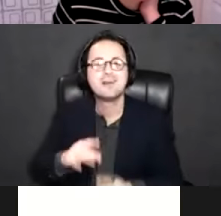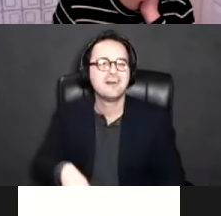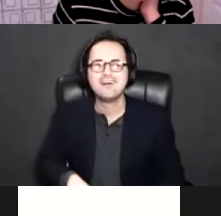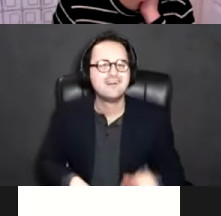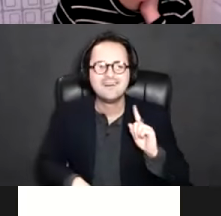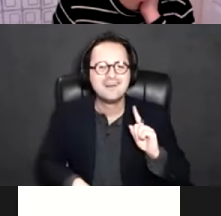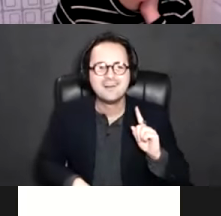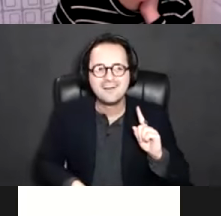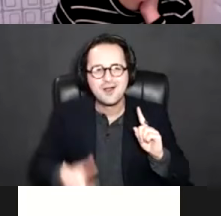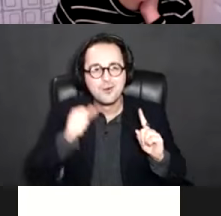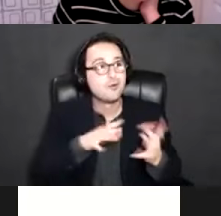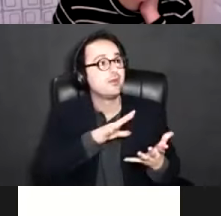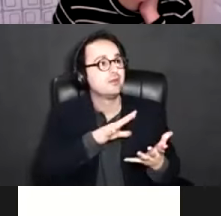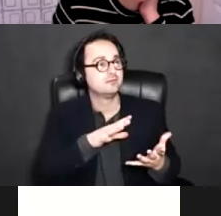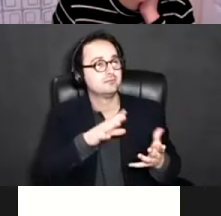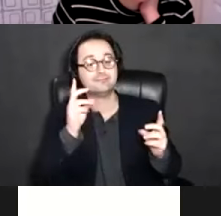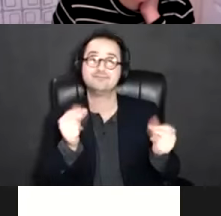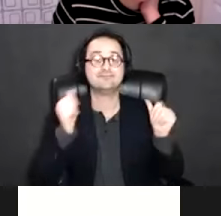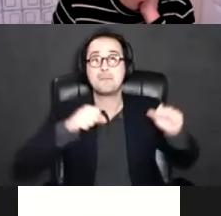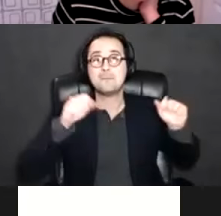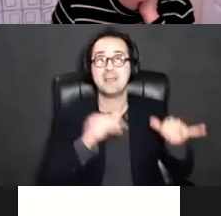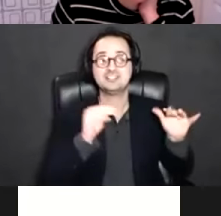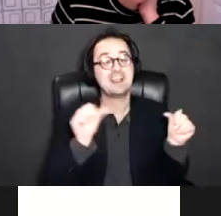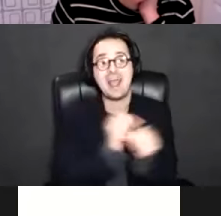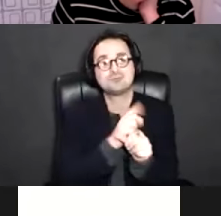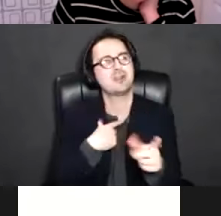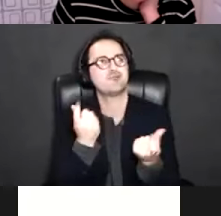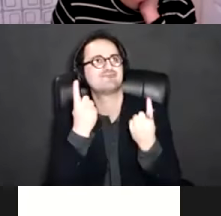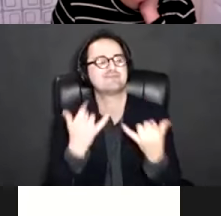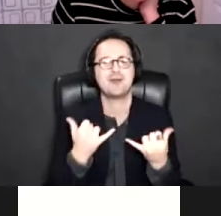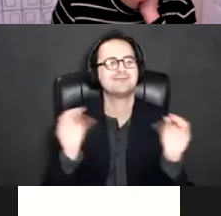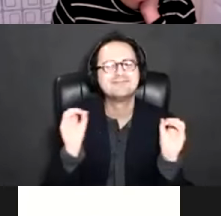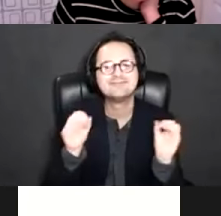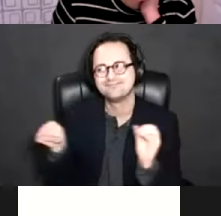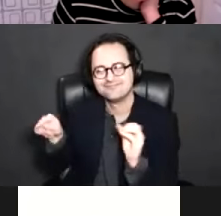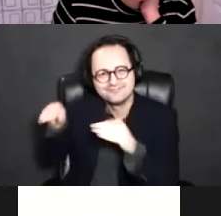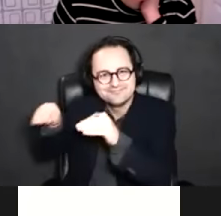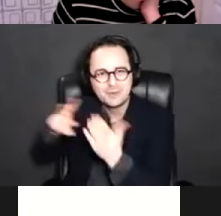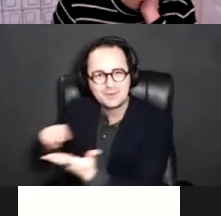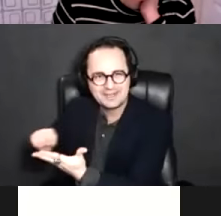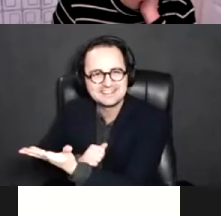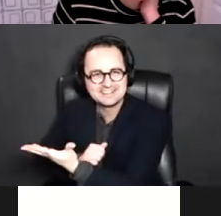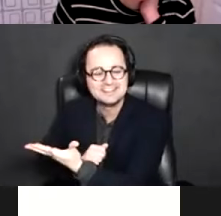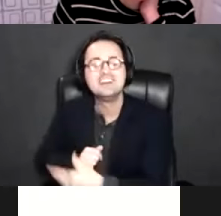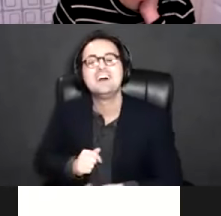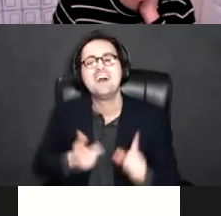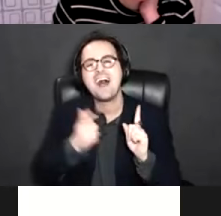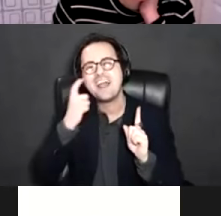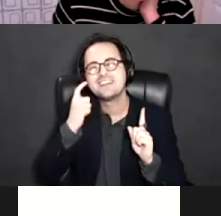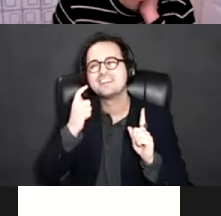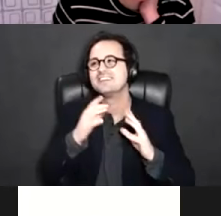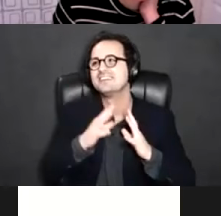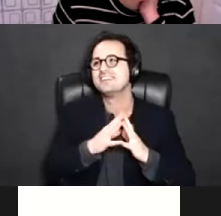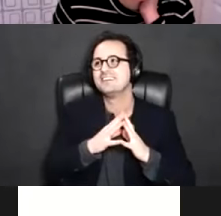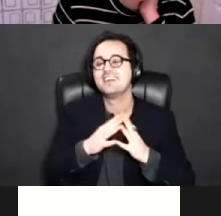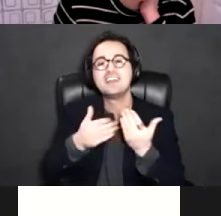you're not being taught algebra, right? You're not. So, you know, I think when I think about like the